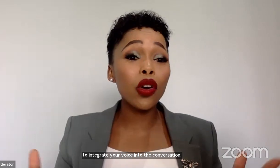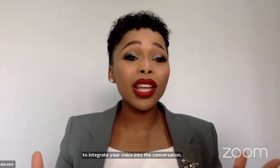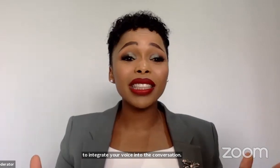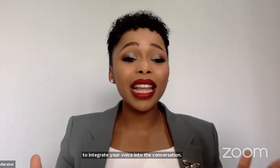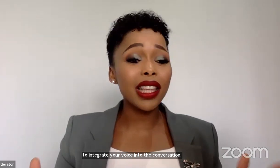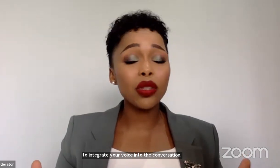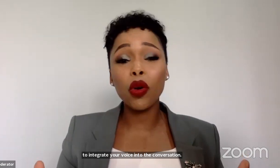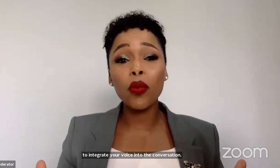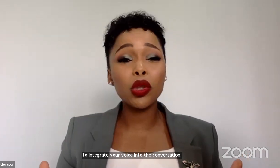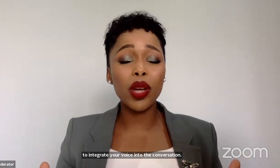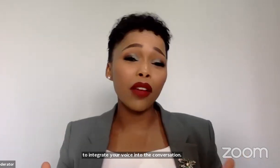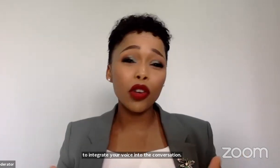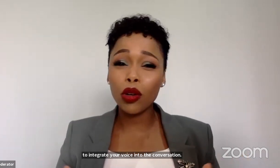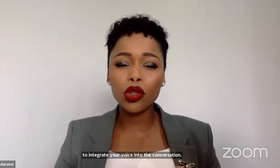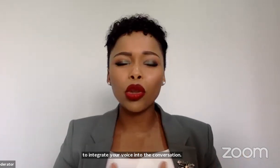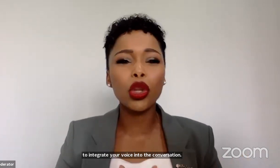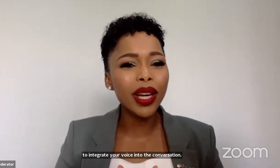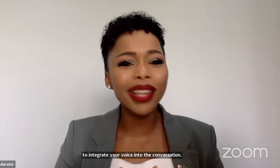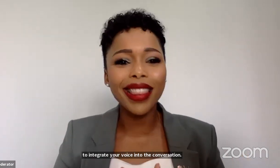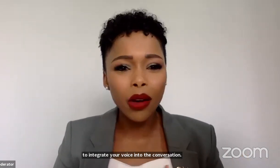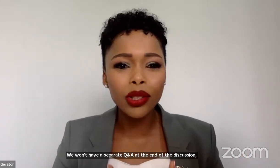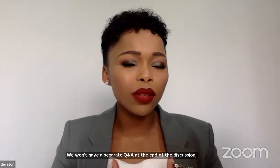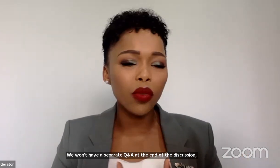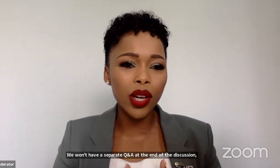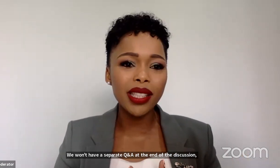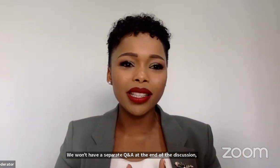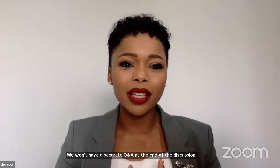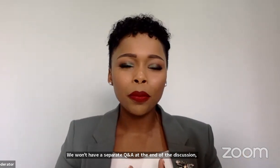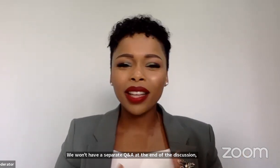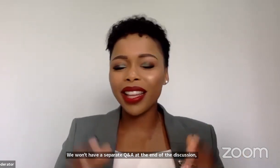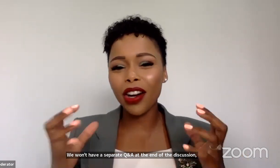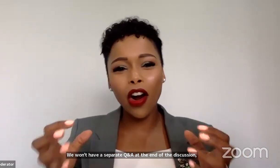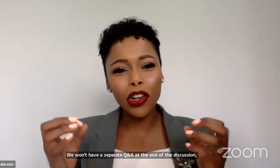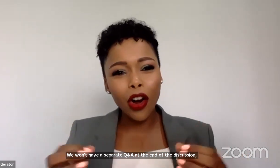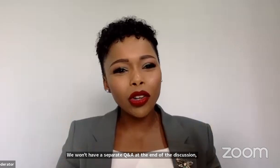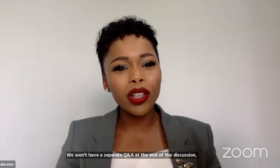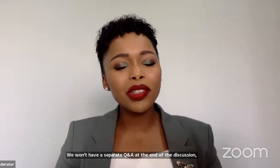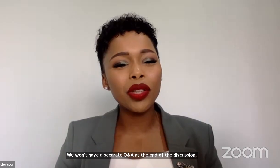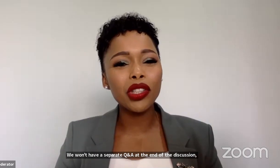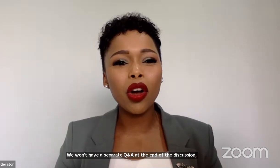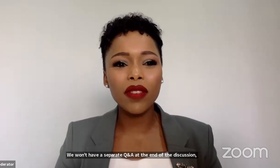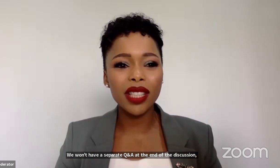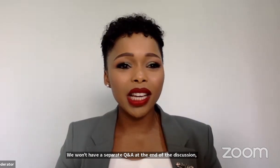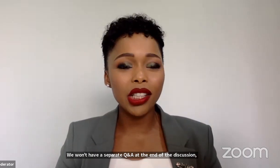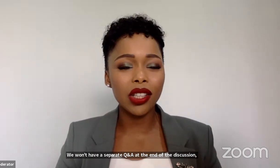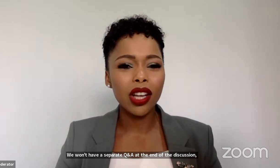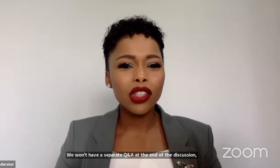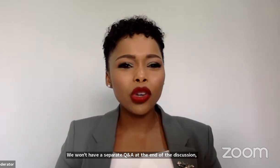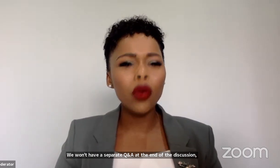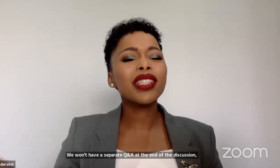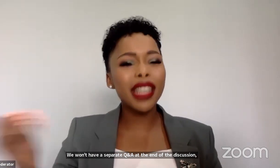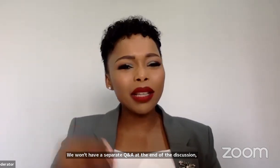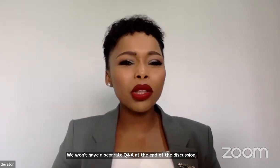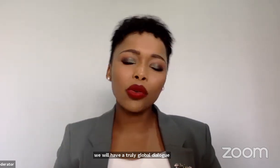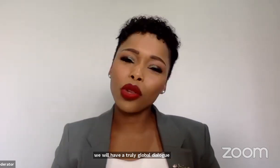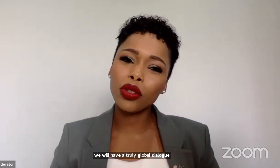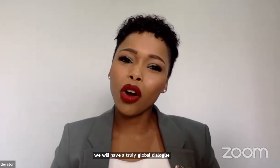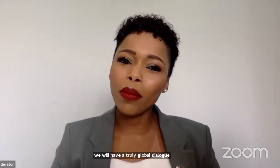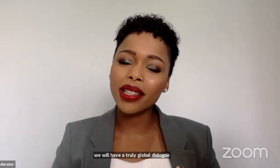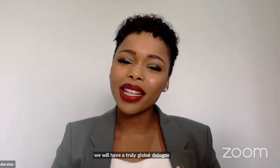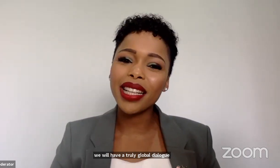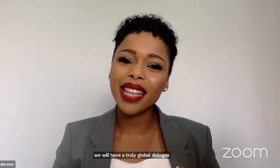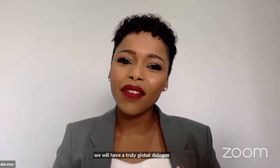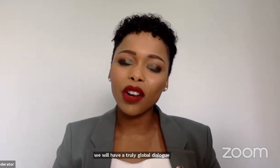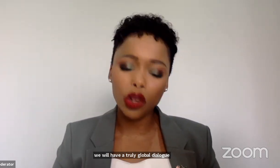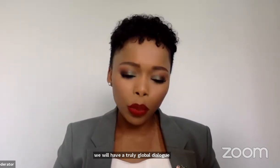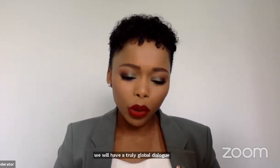I know that at this moment we have close to 3,000 voices that are logged on to this conversation. So send me through those